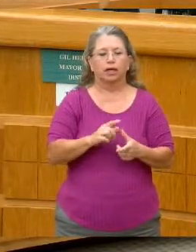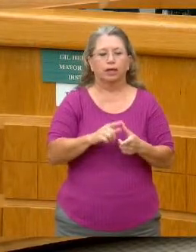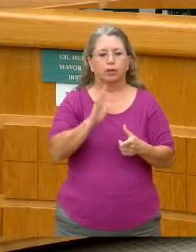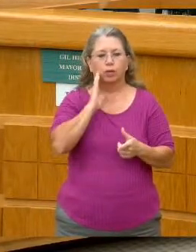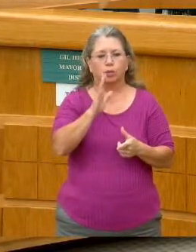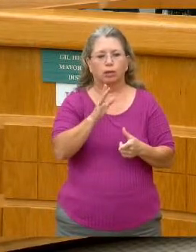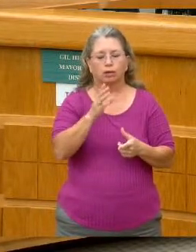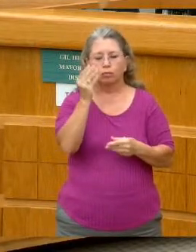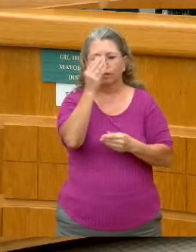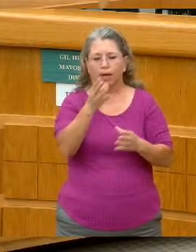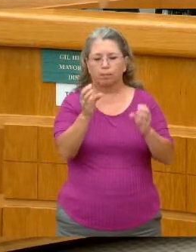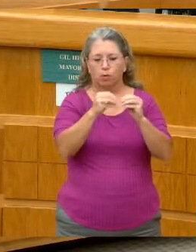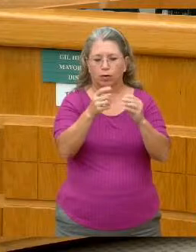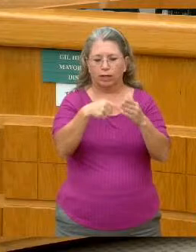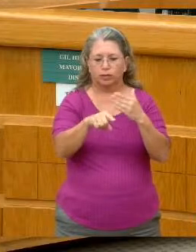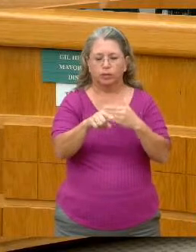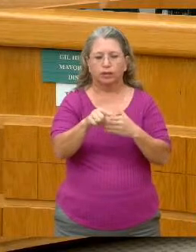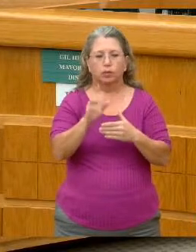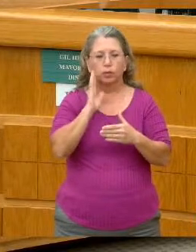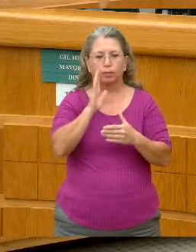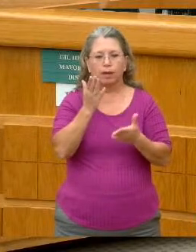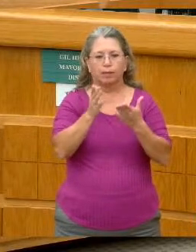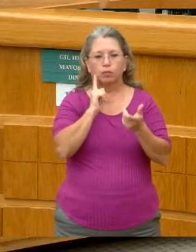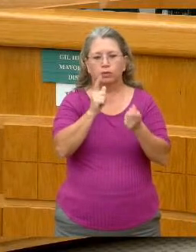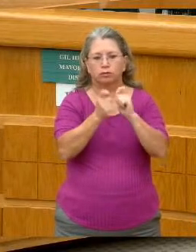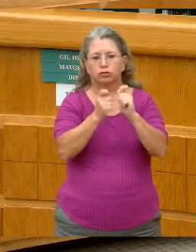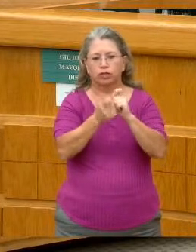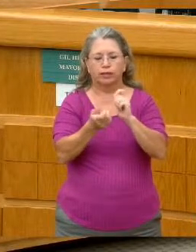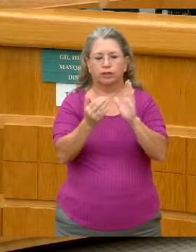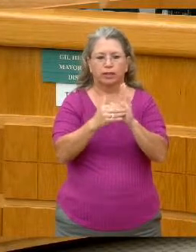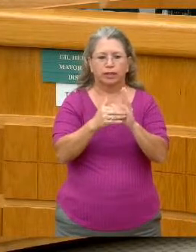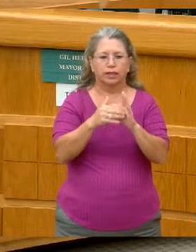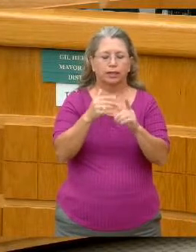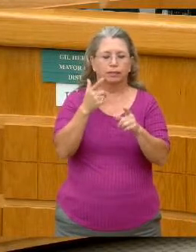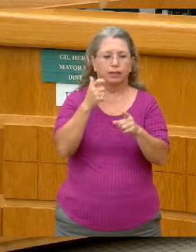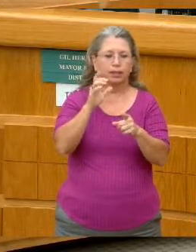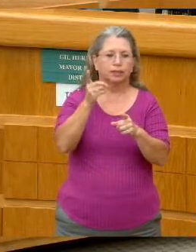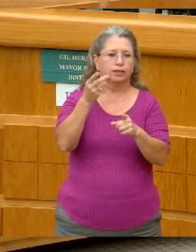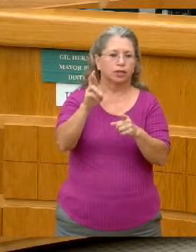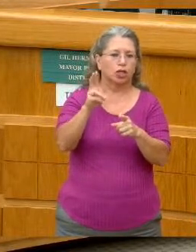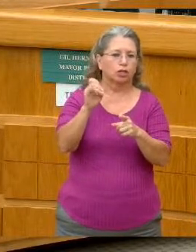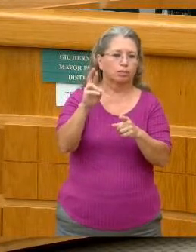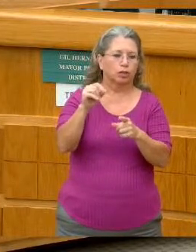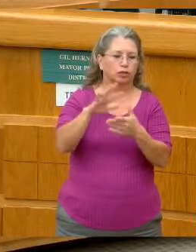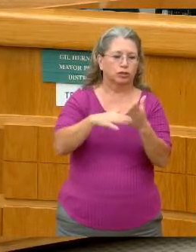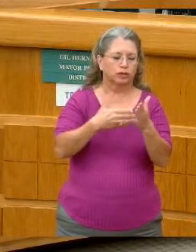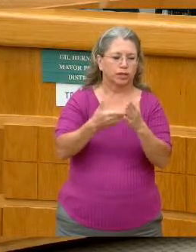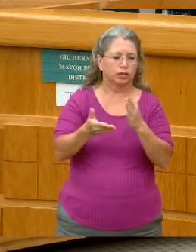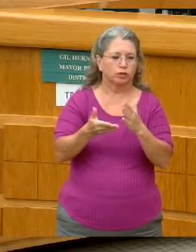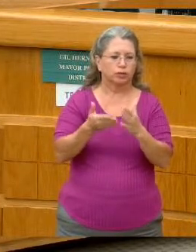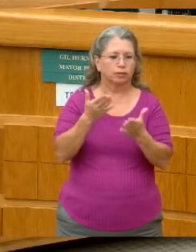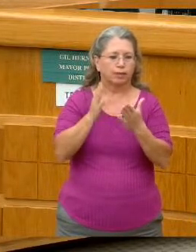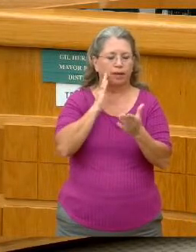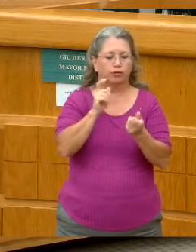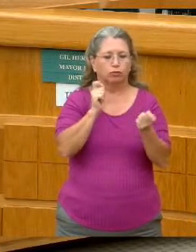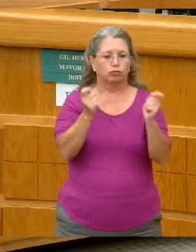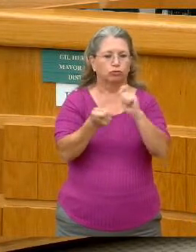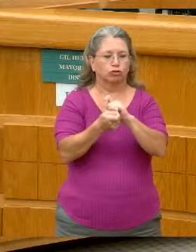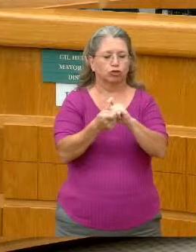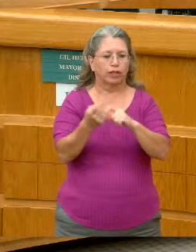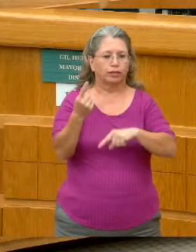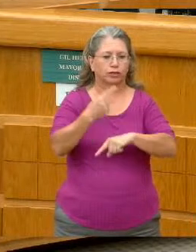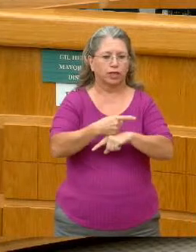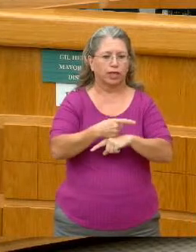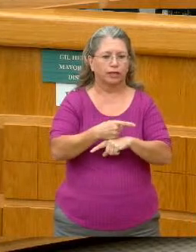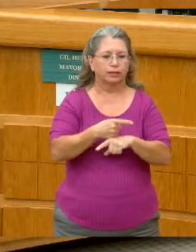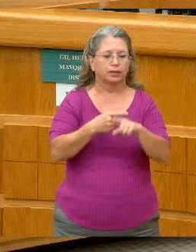again where Dr. Bird, because of his schedule and the ability to get data, we're going to swap those dates. We're going to have Dr. Bird